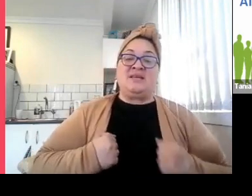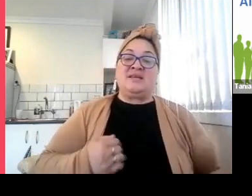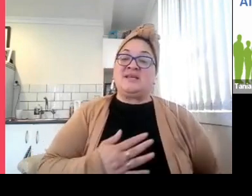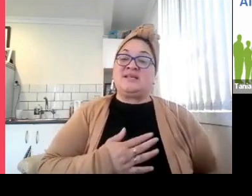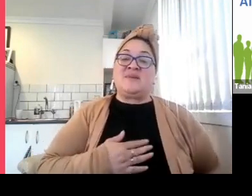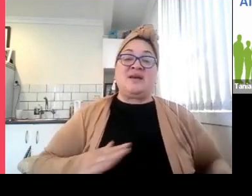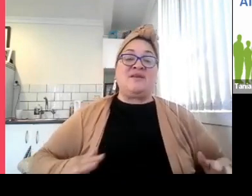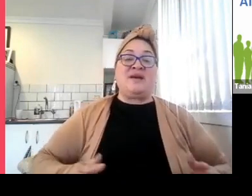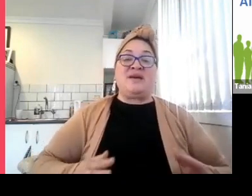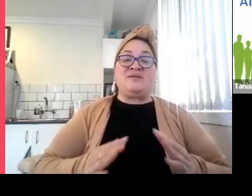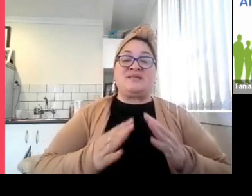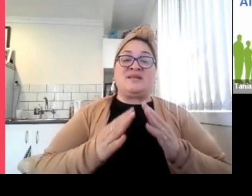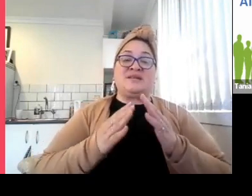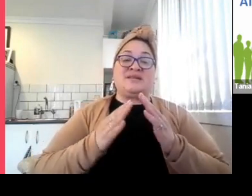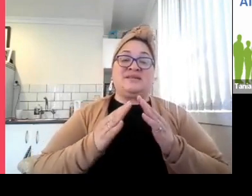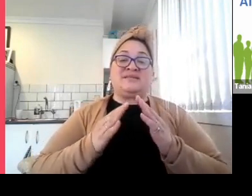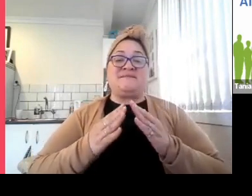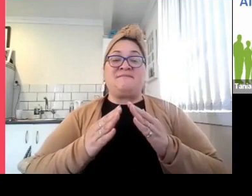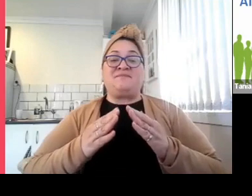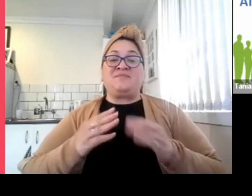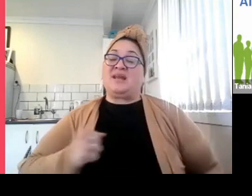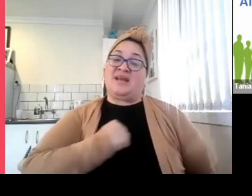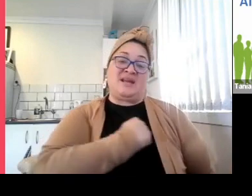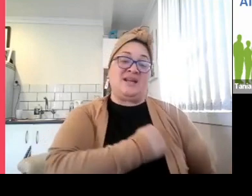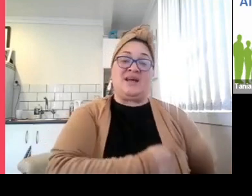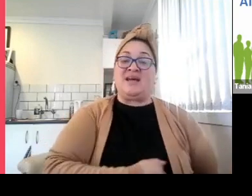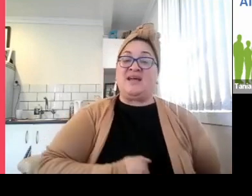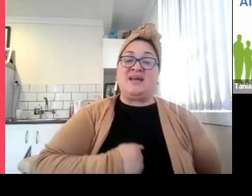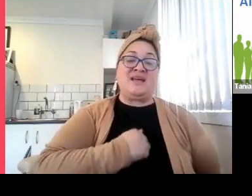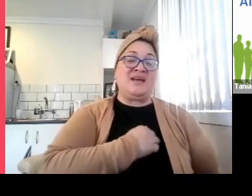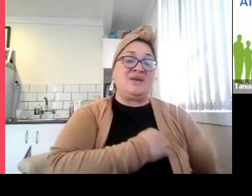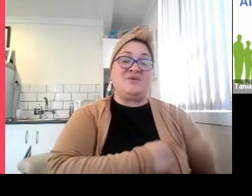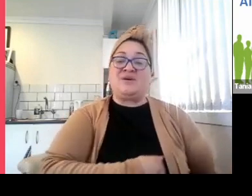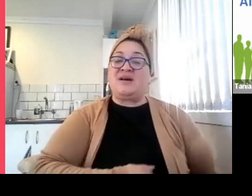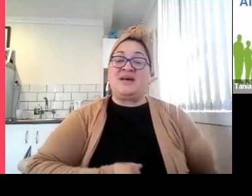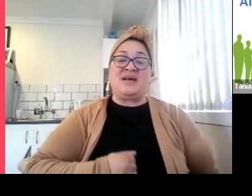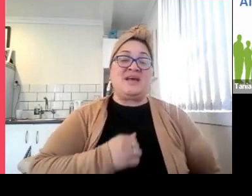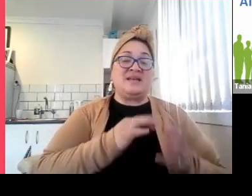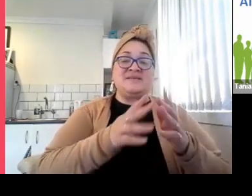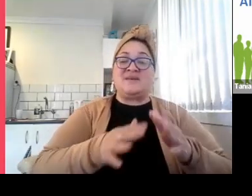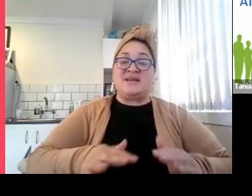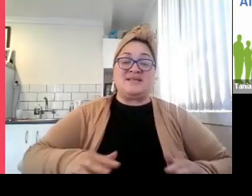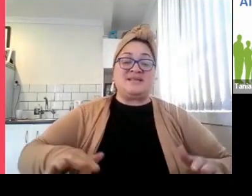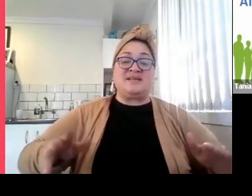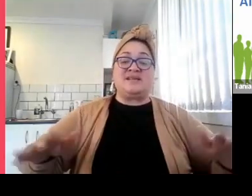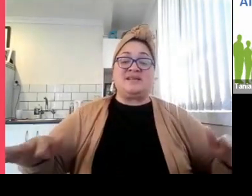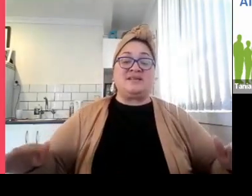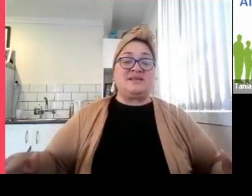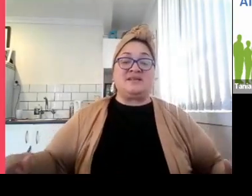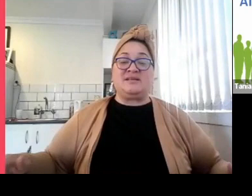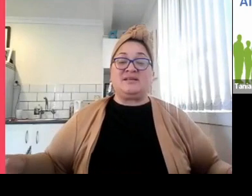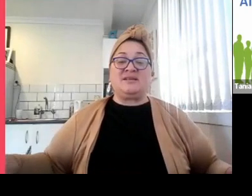Mana is my mountain, and aroha I